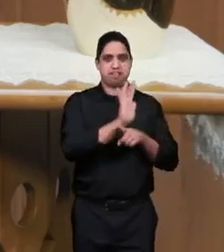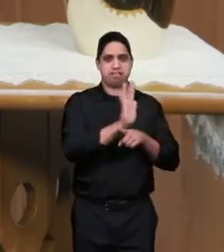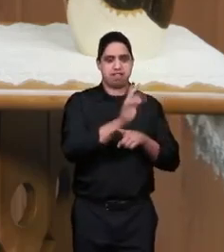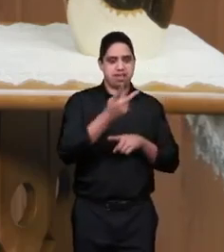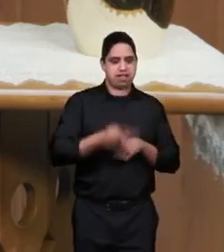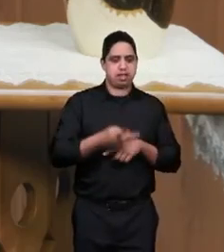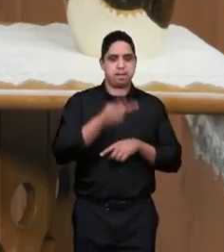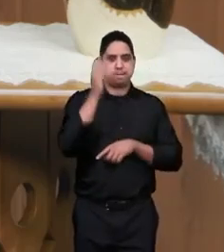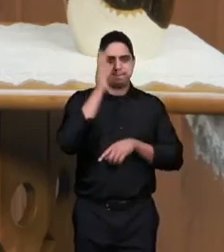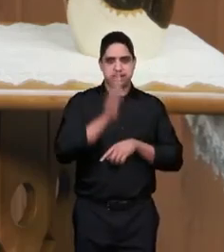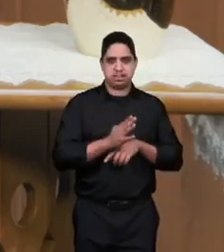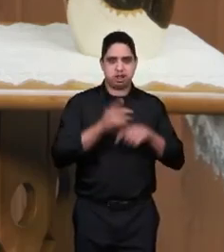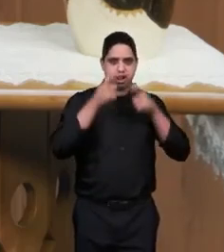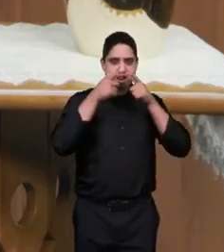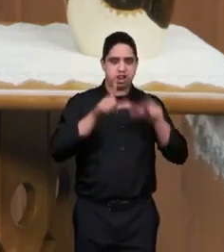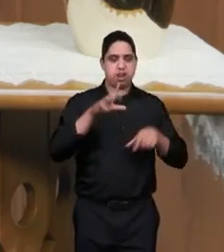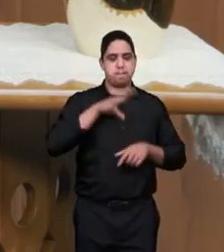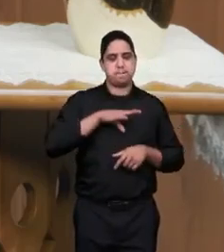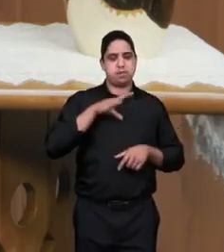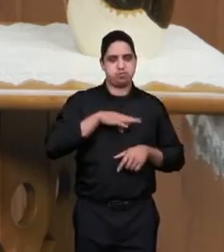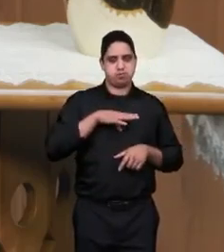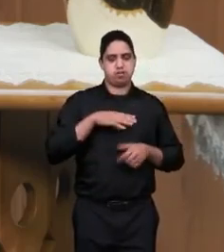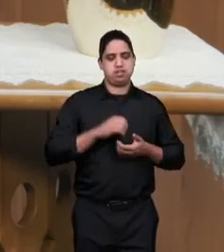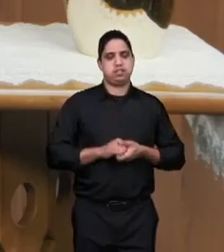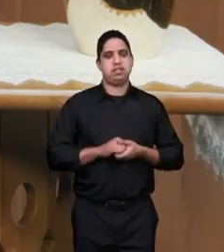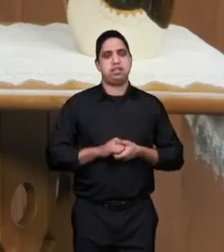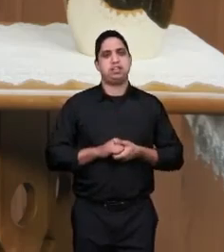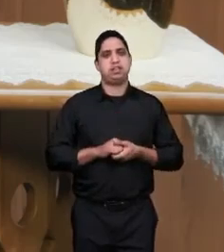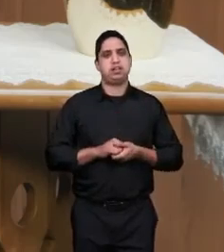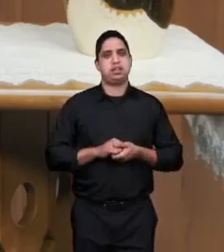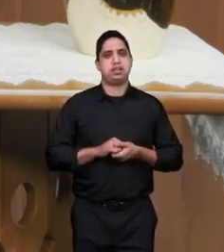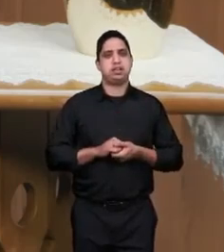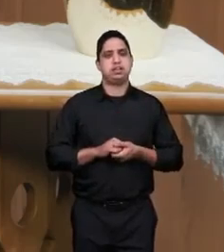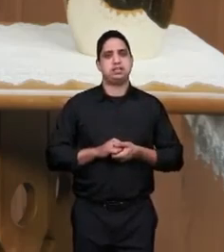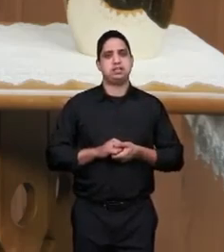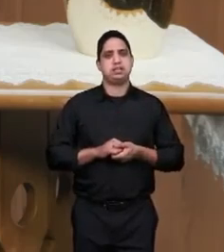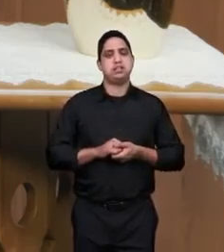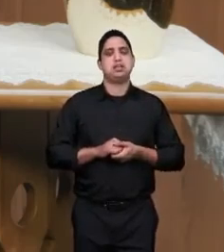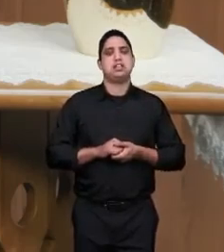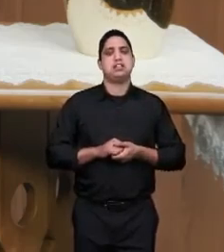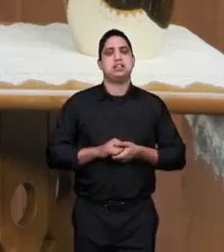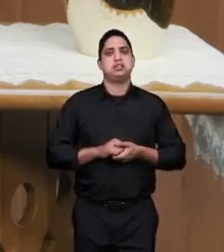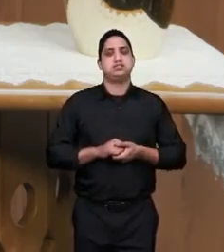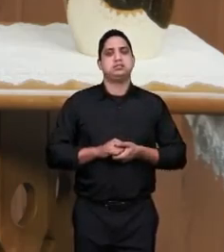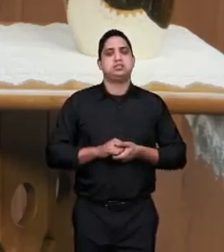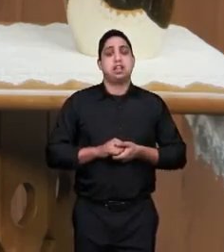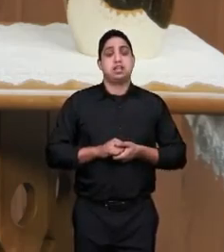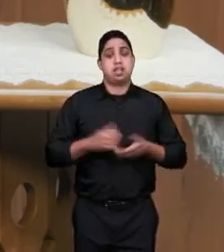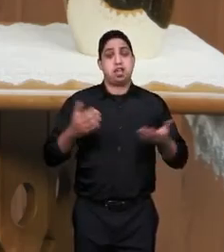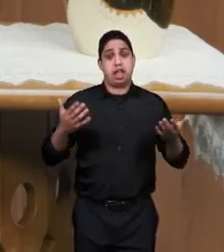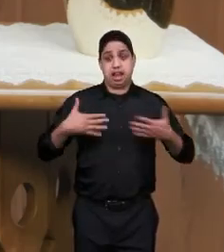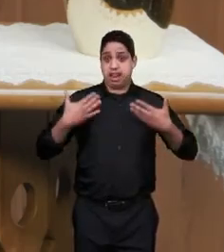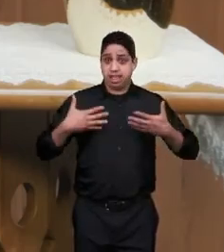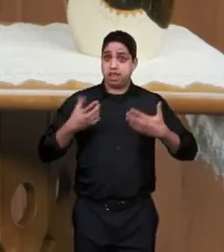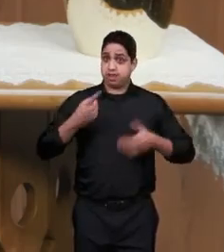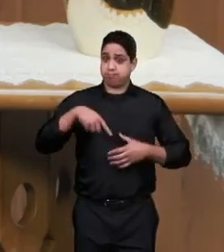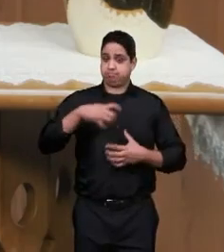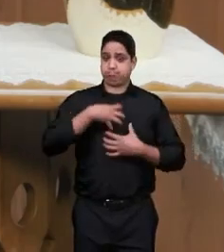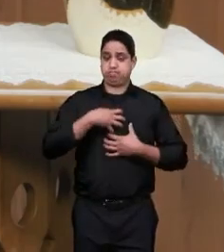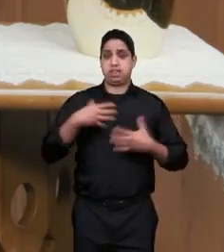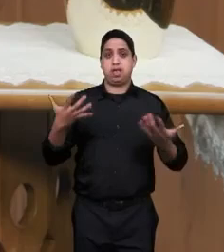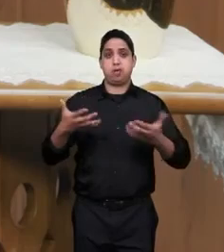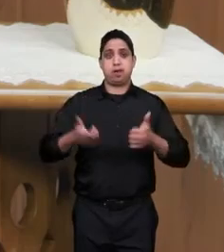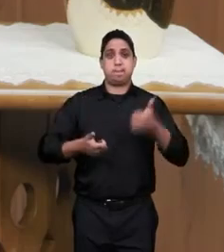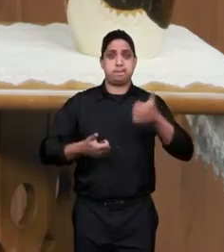and 10 in the Portuguese language. And we're joyful with this participation, and we're going to go to